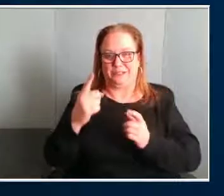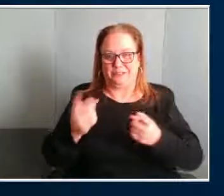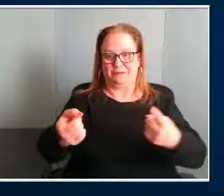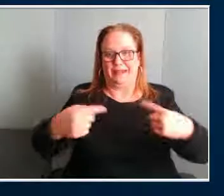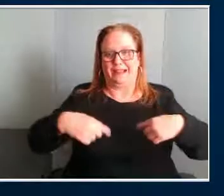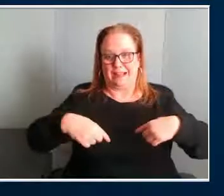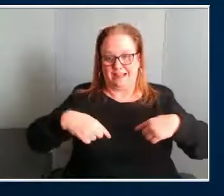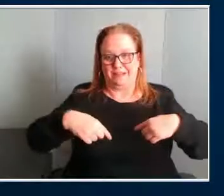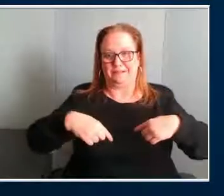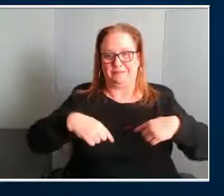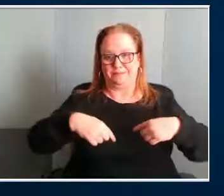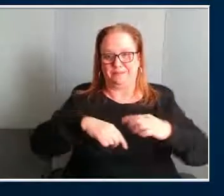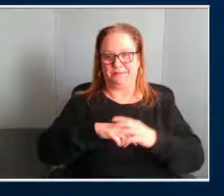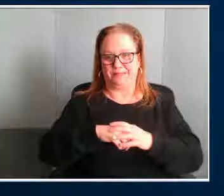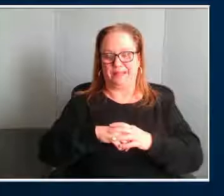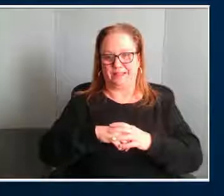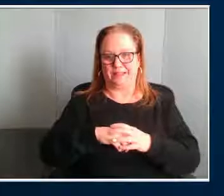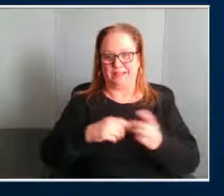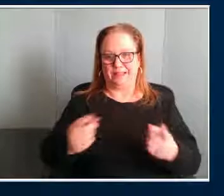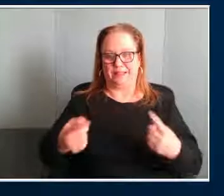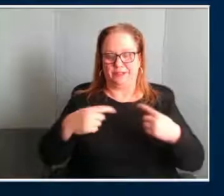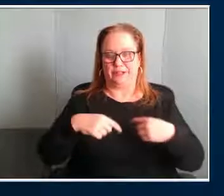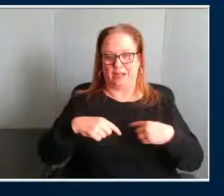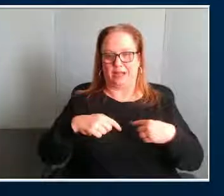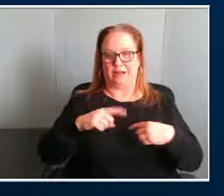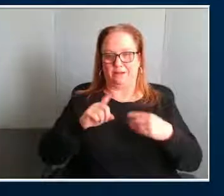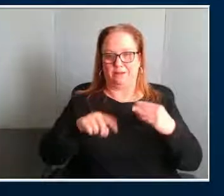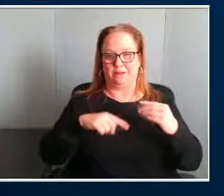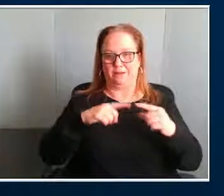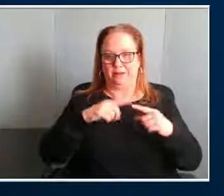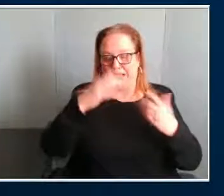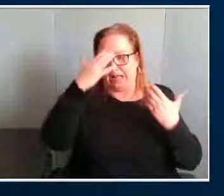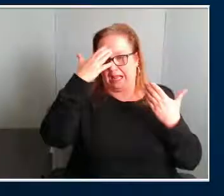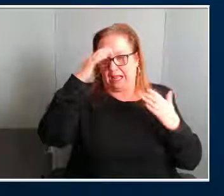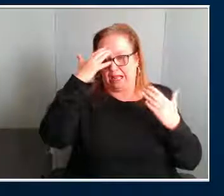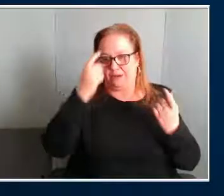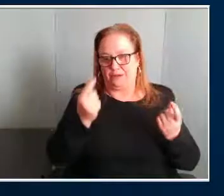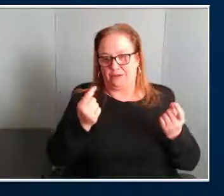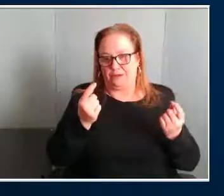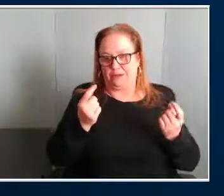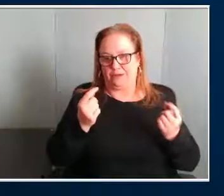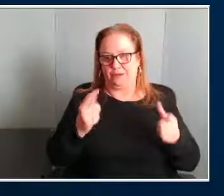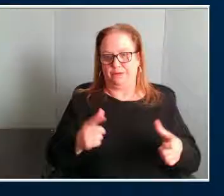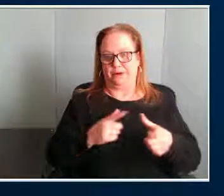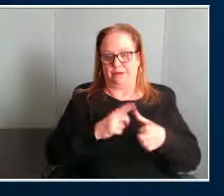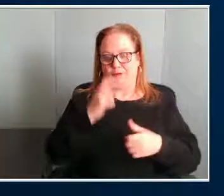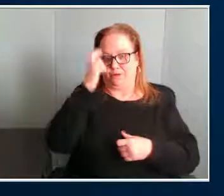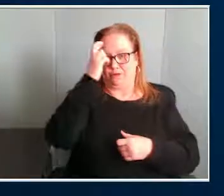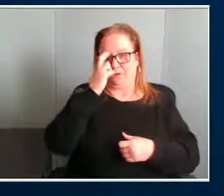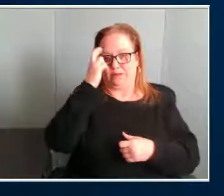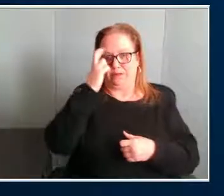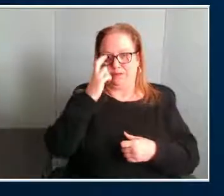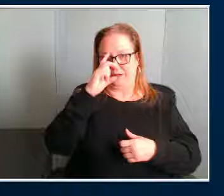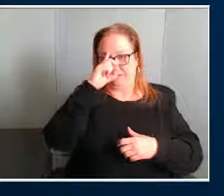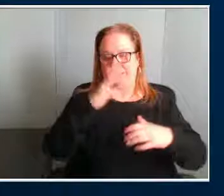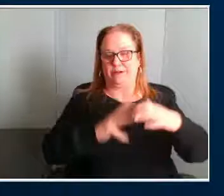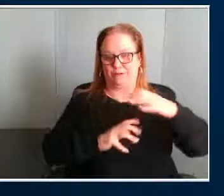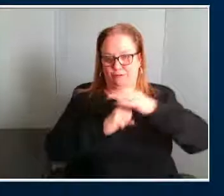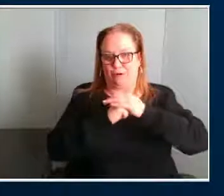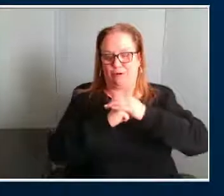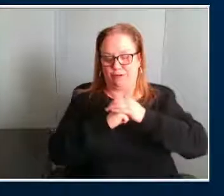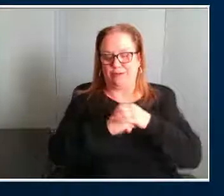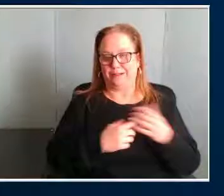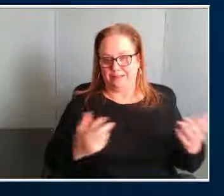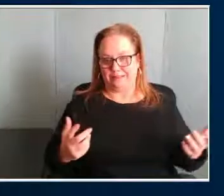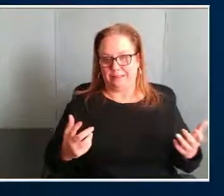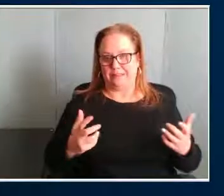came. She was the one that came over when I didn't know what to do when I first realized he was having the stroke,